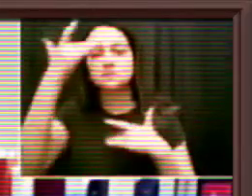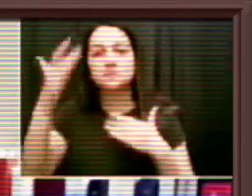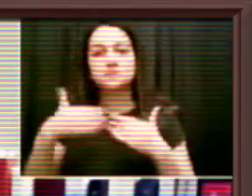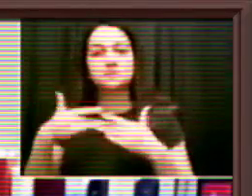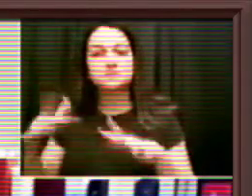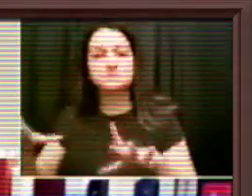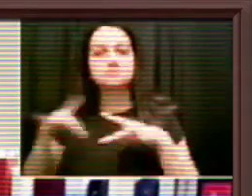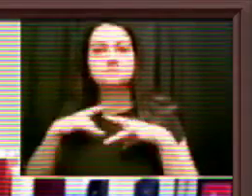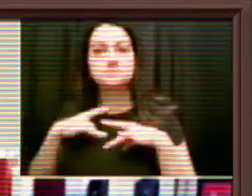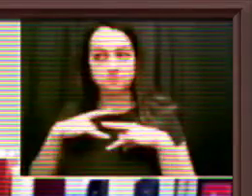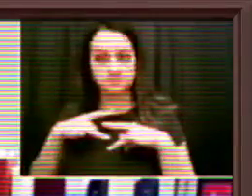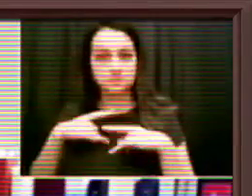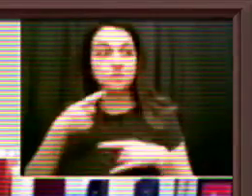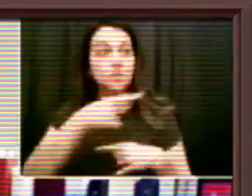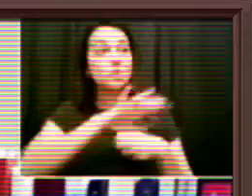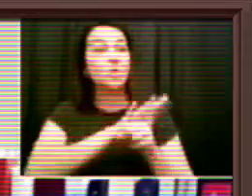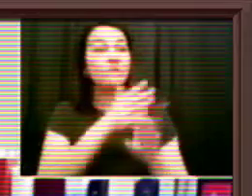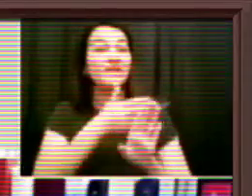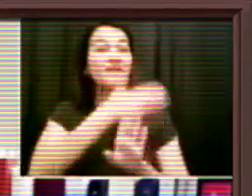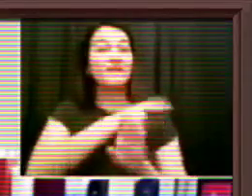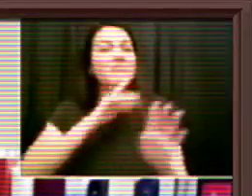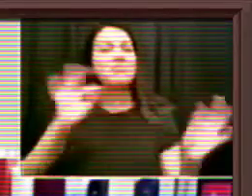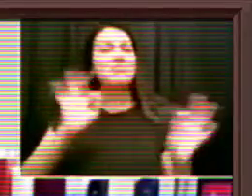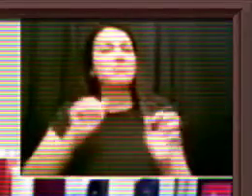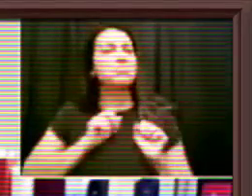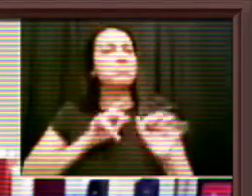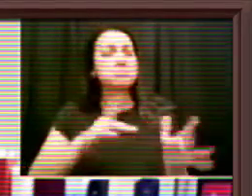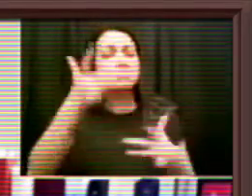Talk to me in the comment section. Let me know what you think.